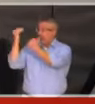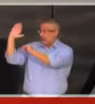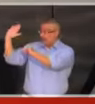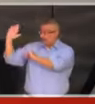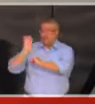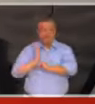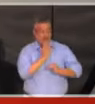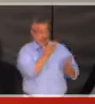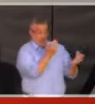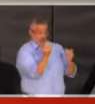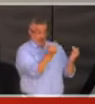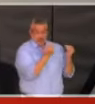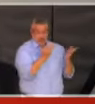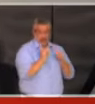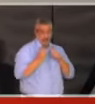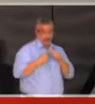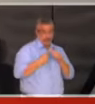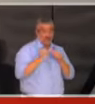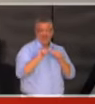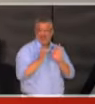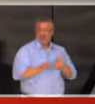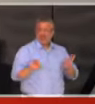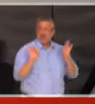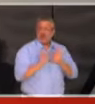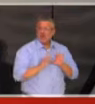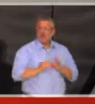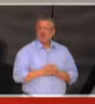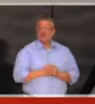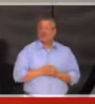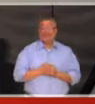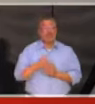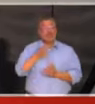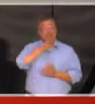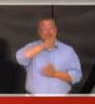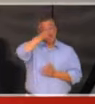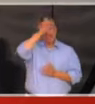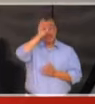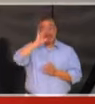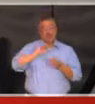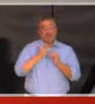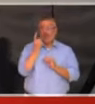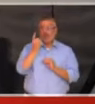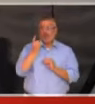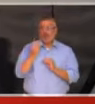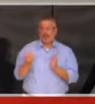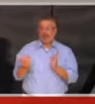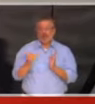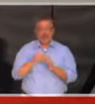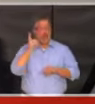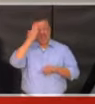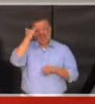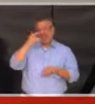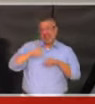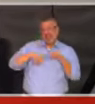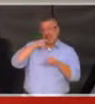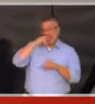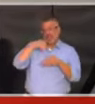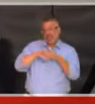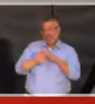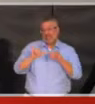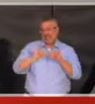proud of that. That was important. As parents, trust me, the number one complaint I get, why can't my kid get into the